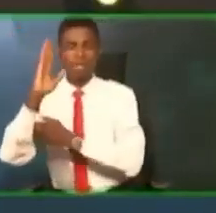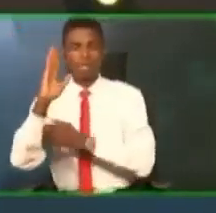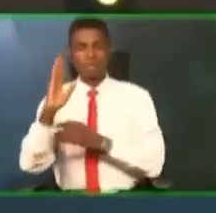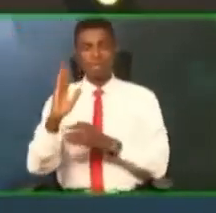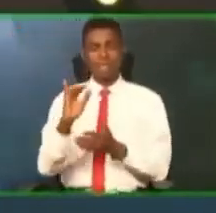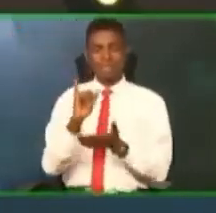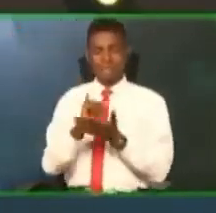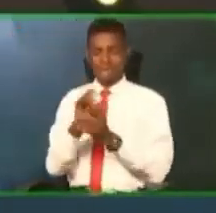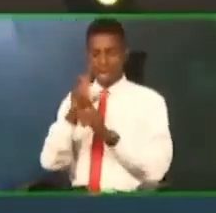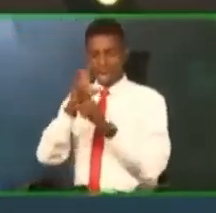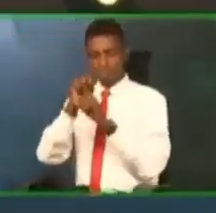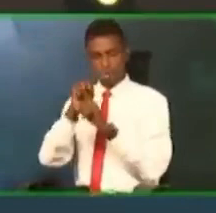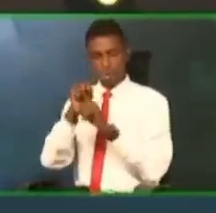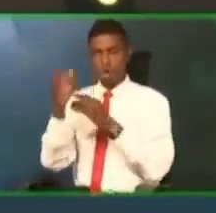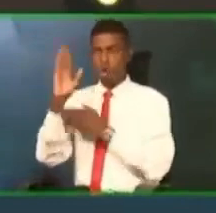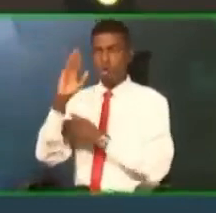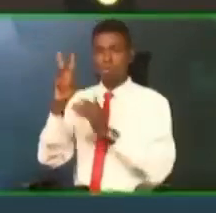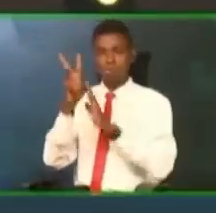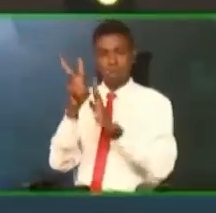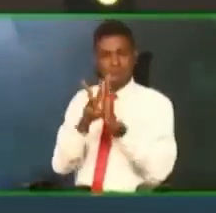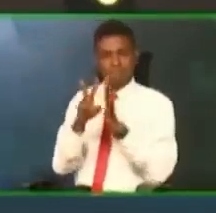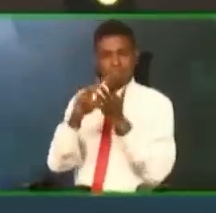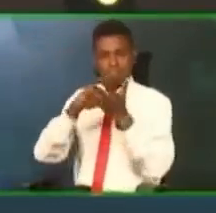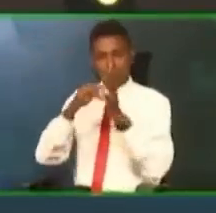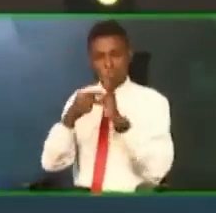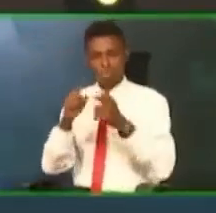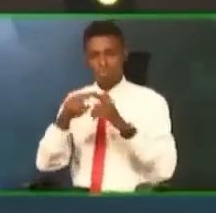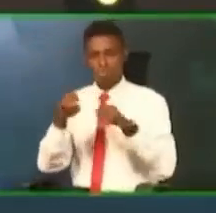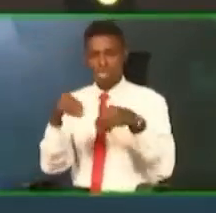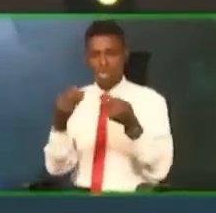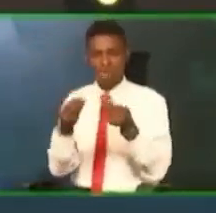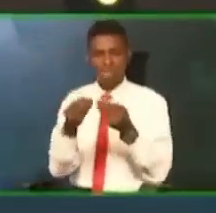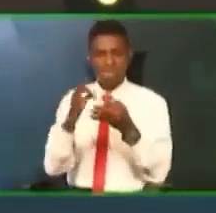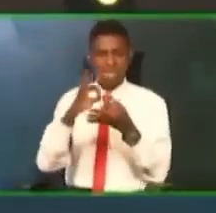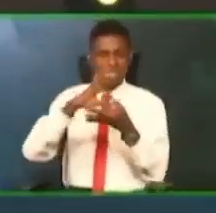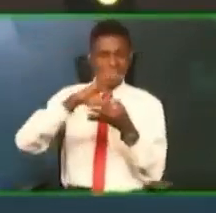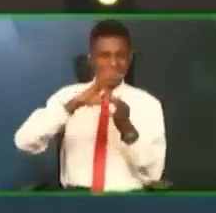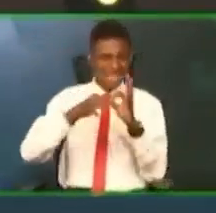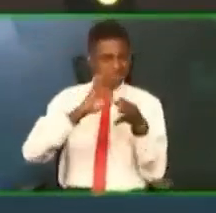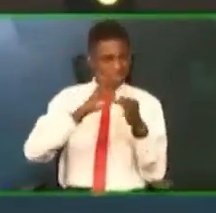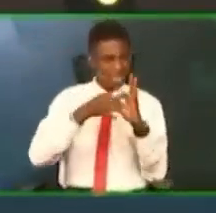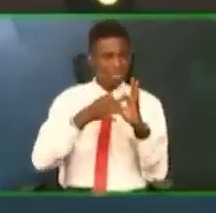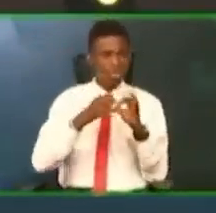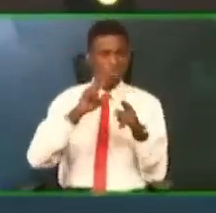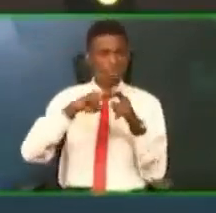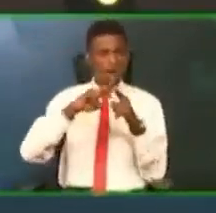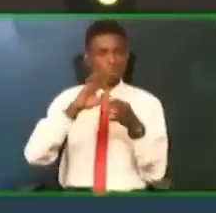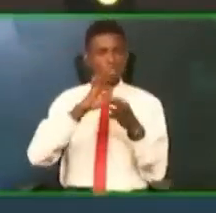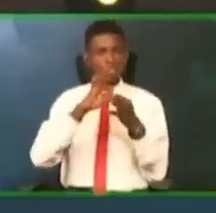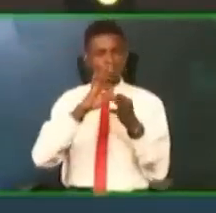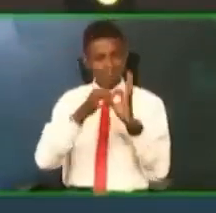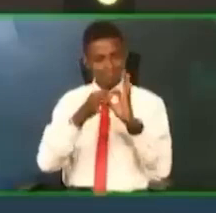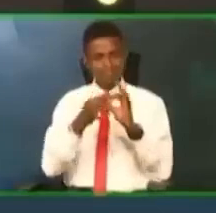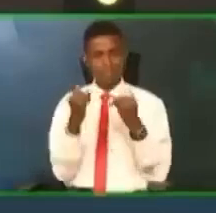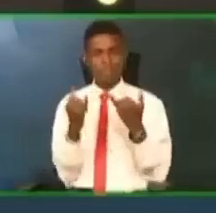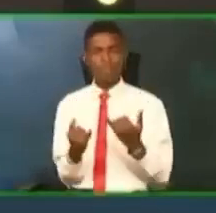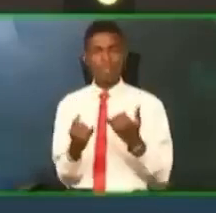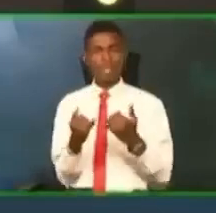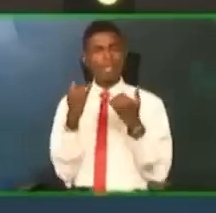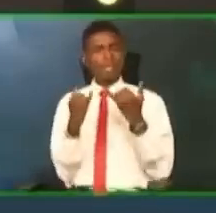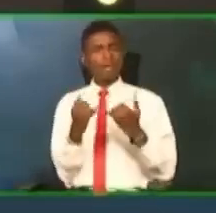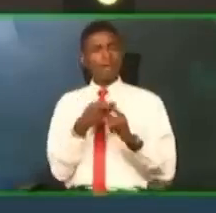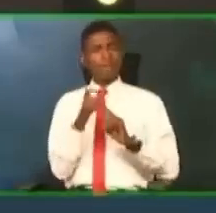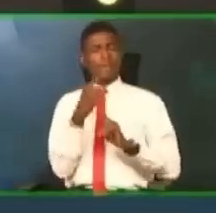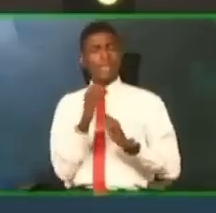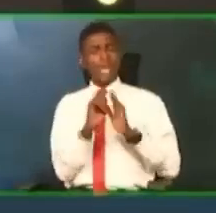captures his will and his intent, to give it vocabulary expressions. Now, watch this. From the